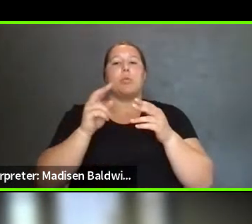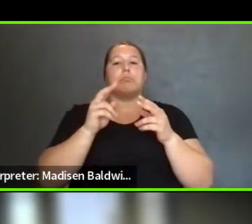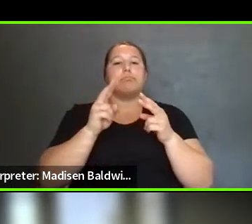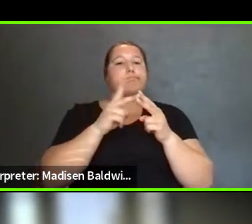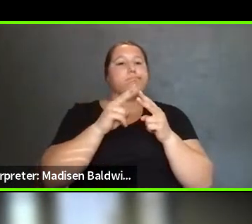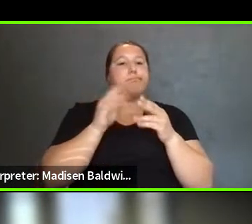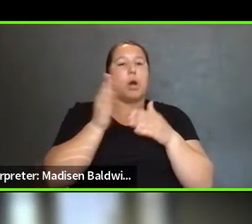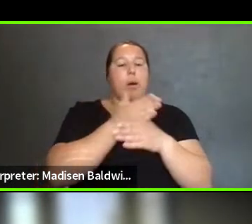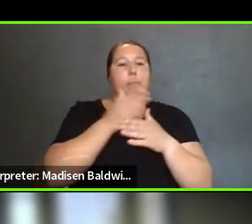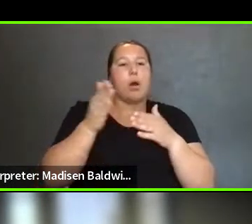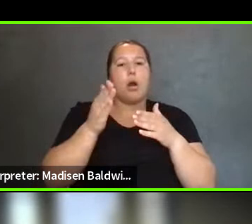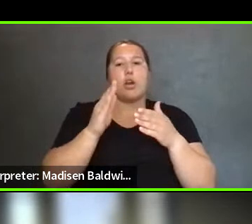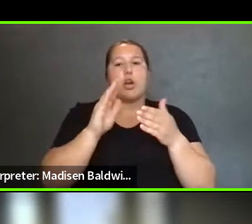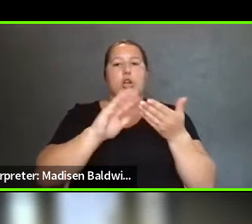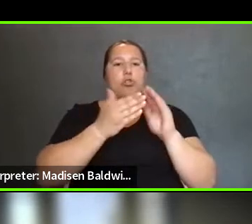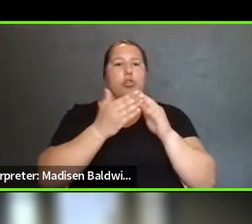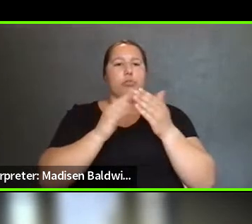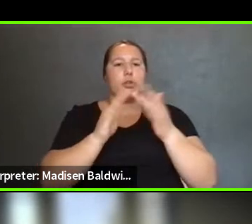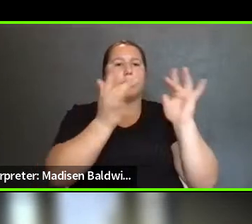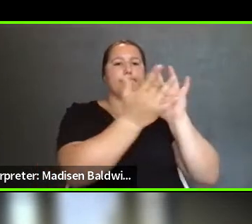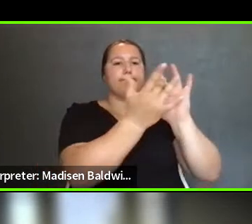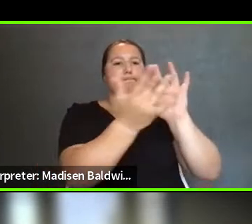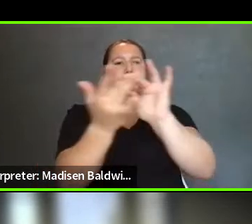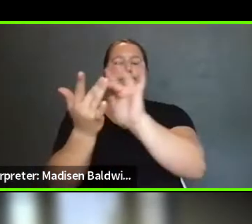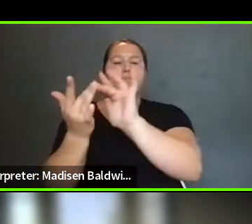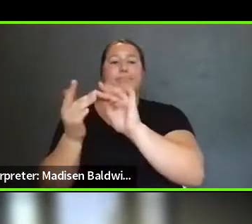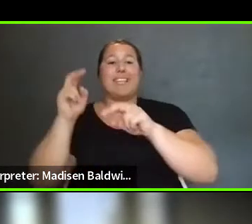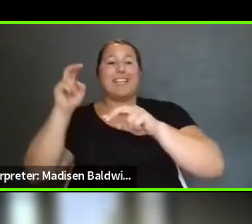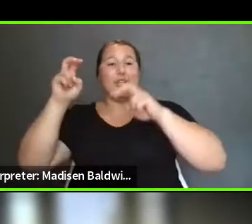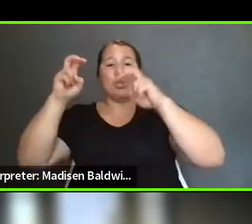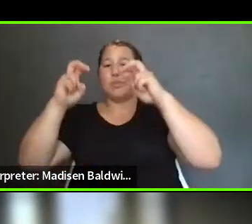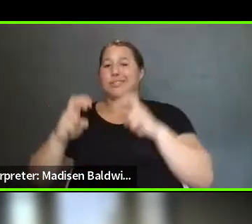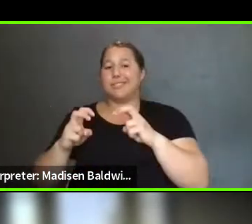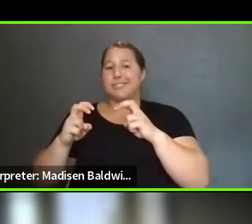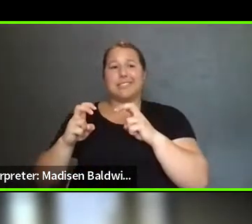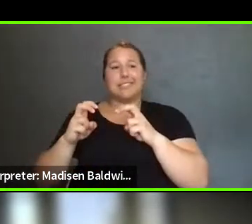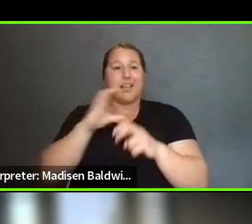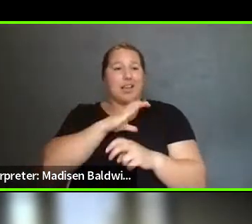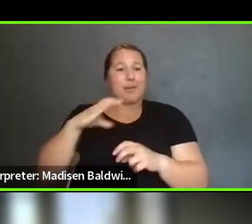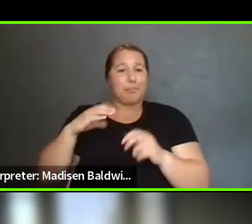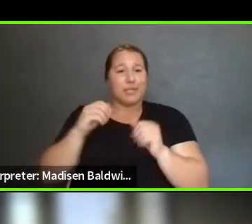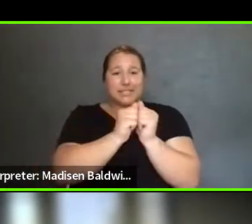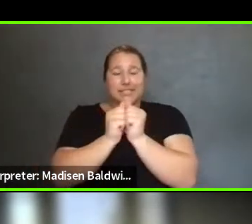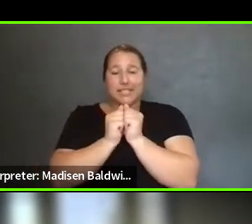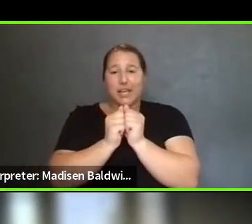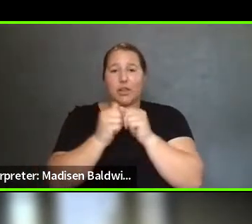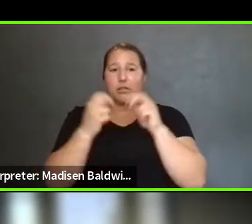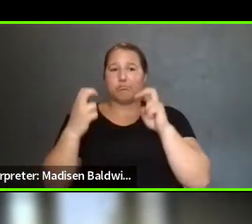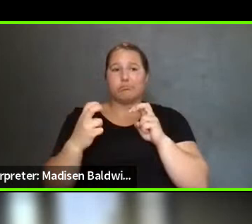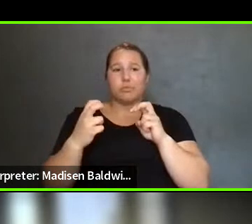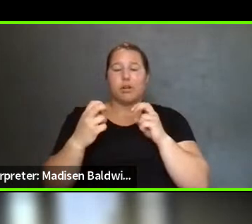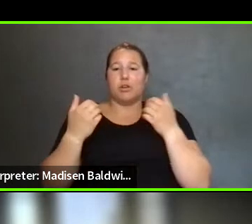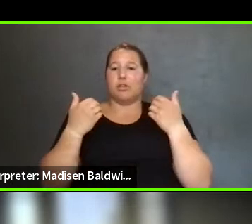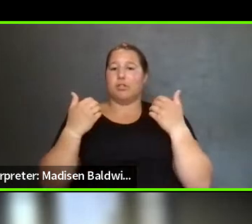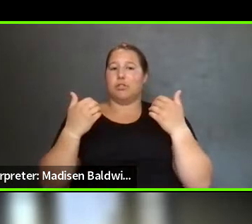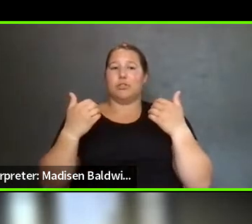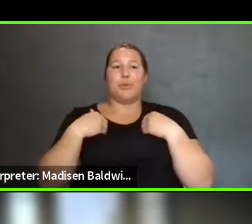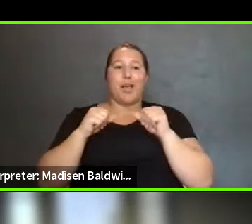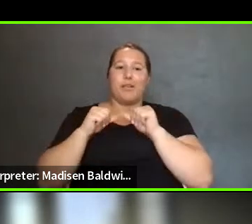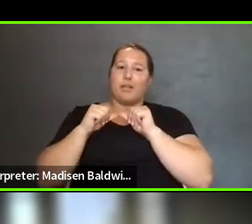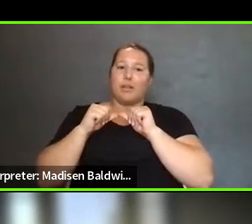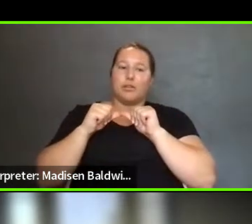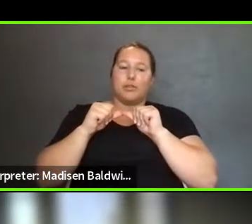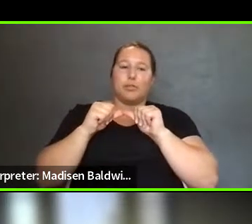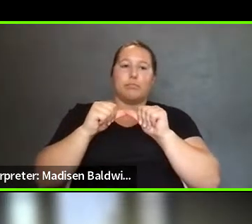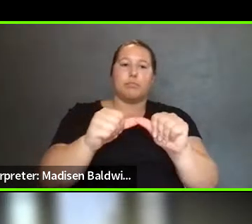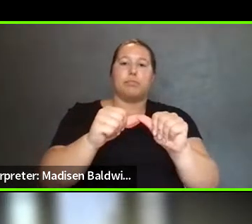outreach. We sit on several committees together. So there is a consistent and intentional partnership